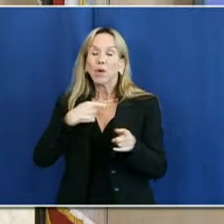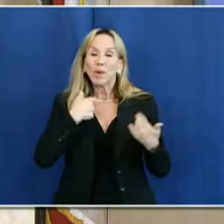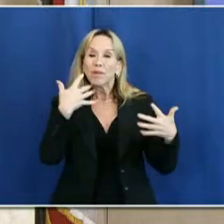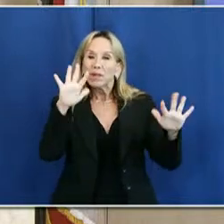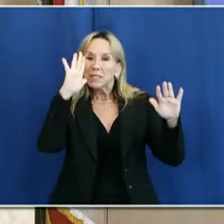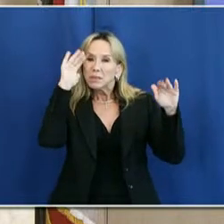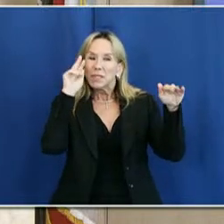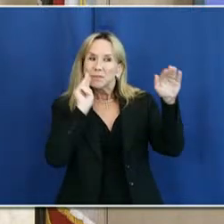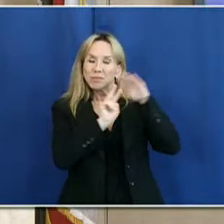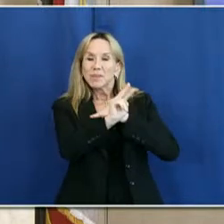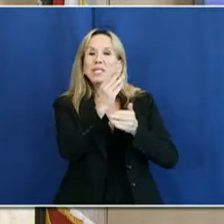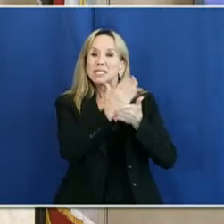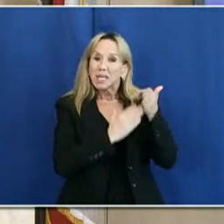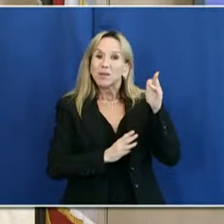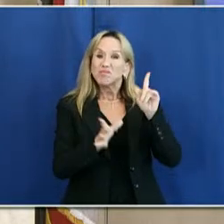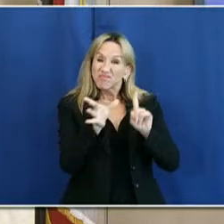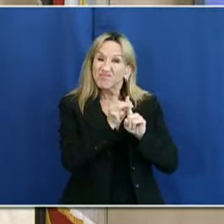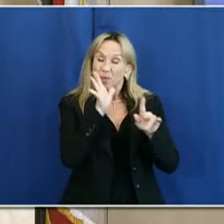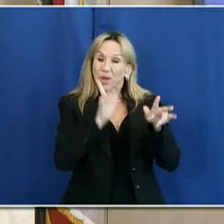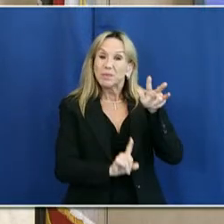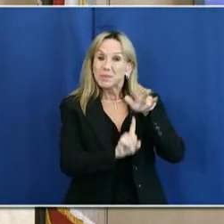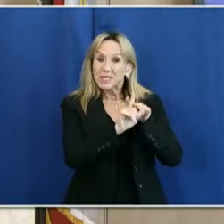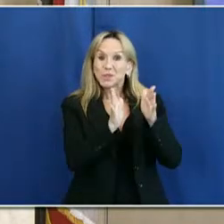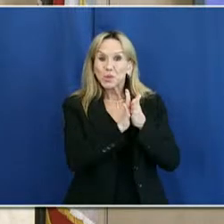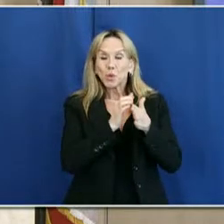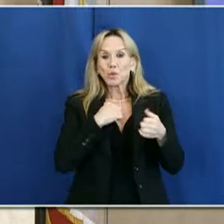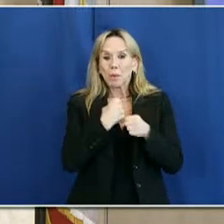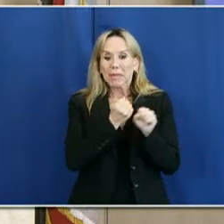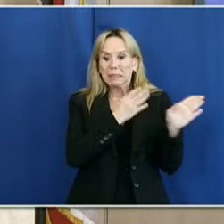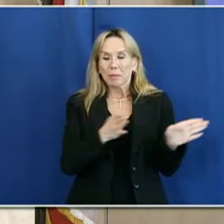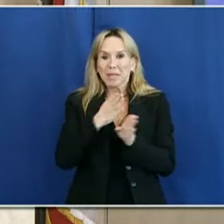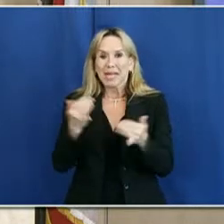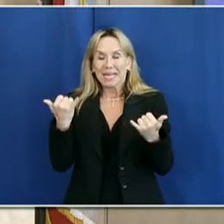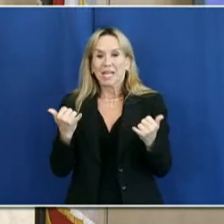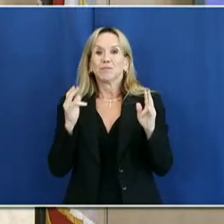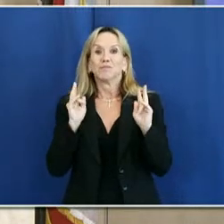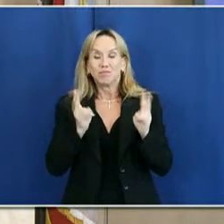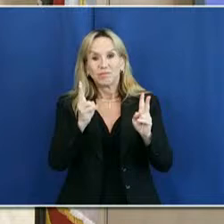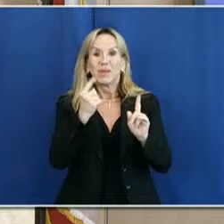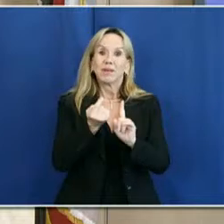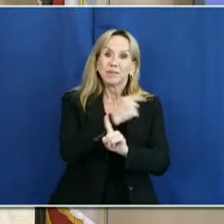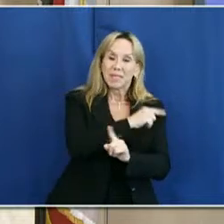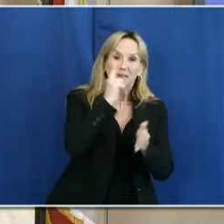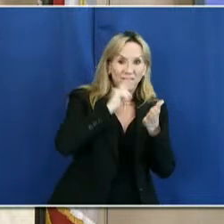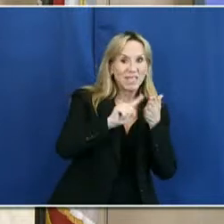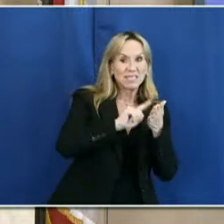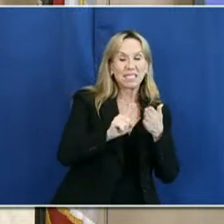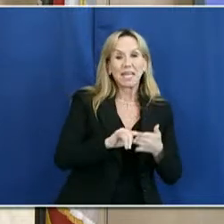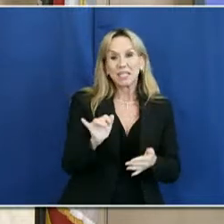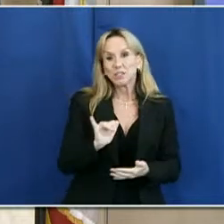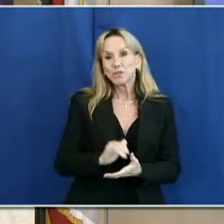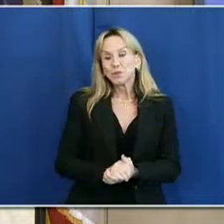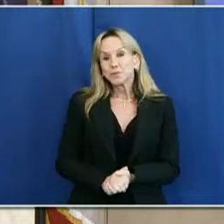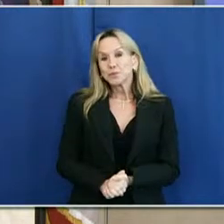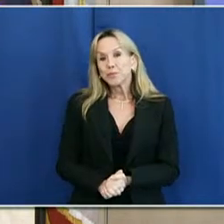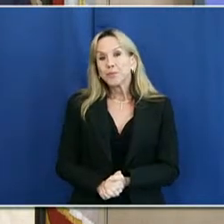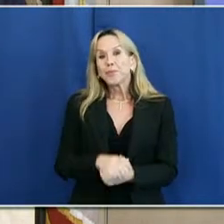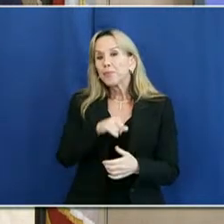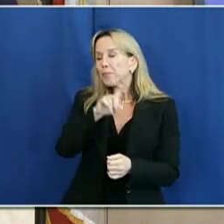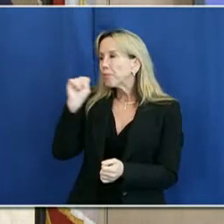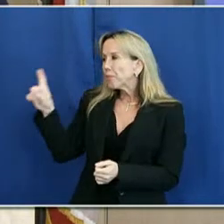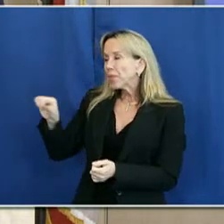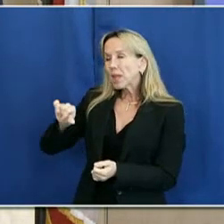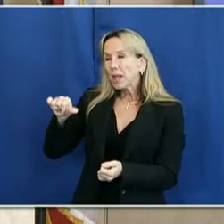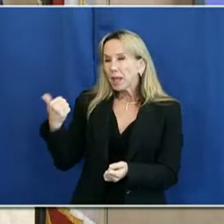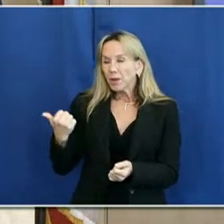So we are doing the planning now so that we can effectively and quickly investigate those. And just one other point of clarification,